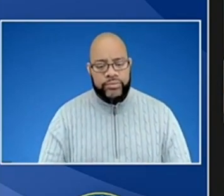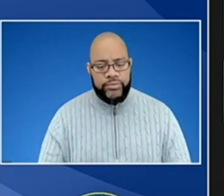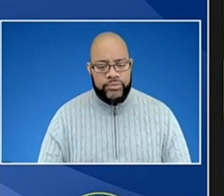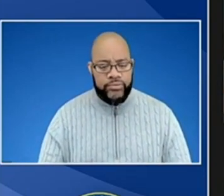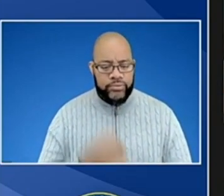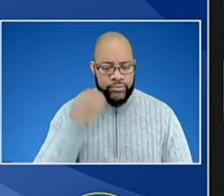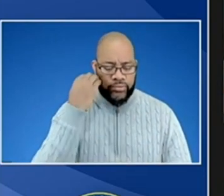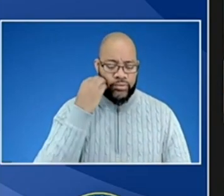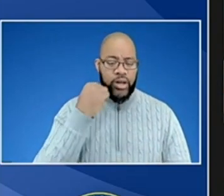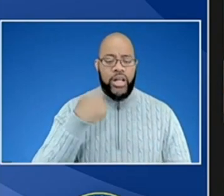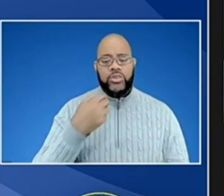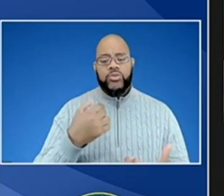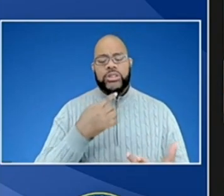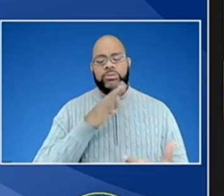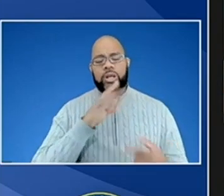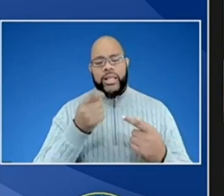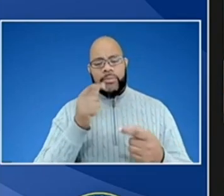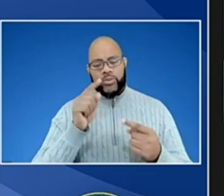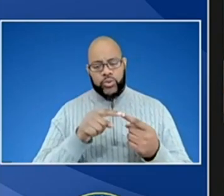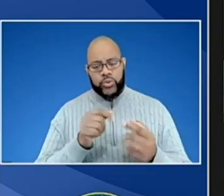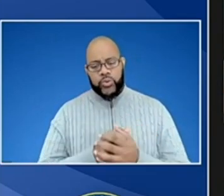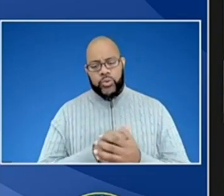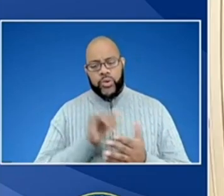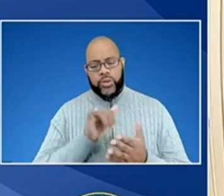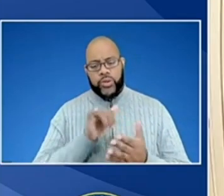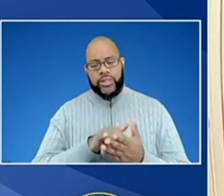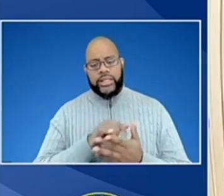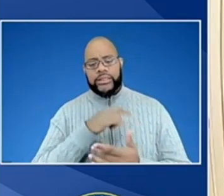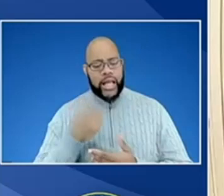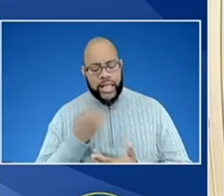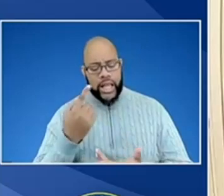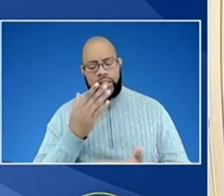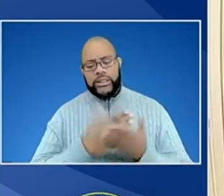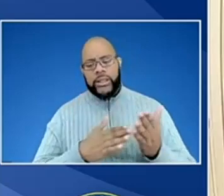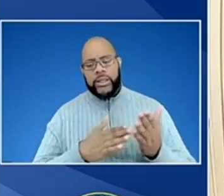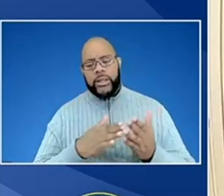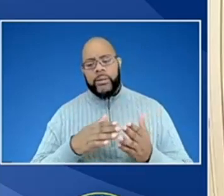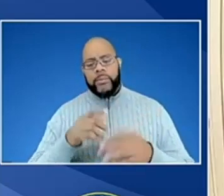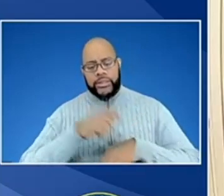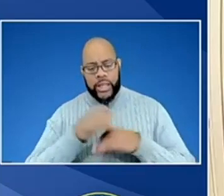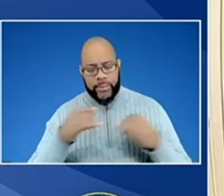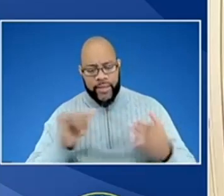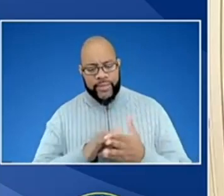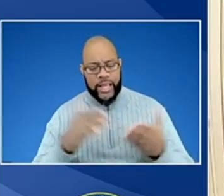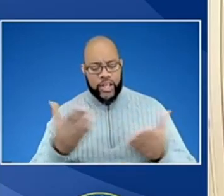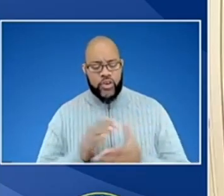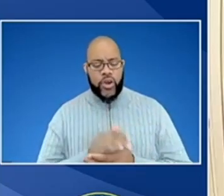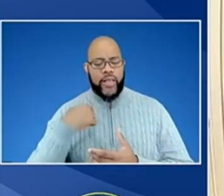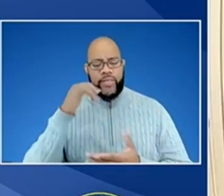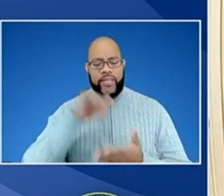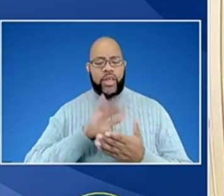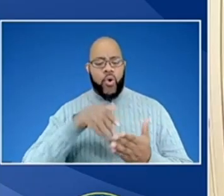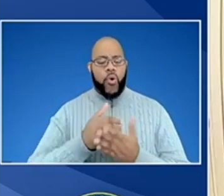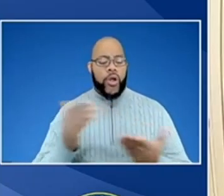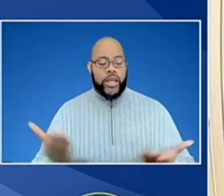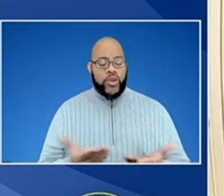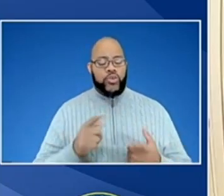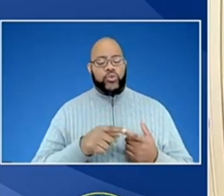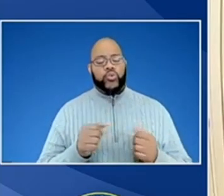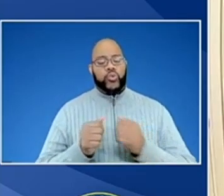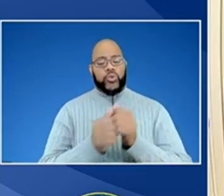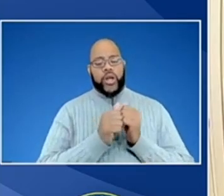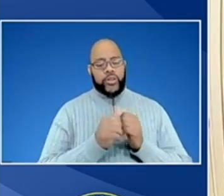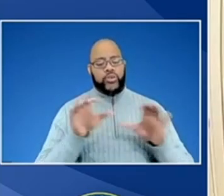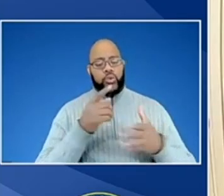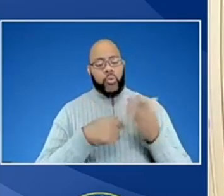Yeah, I just wanted to speak a little bit to the deadline and some of the cliffs and timelines that are here. I think we're all here together doing